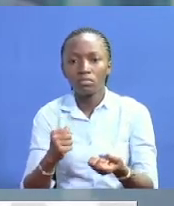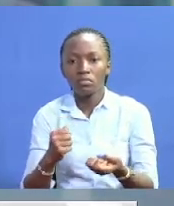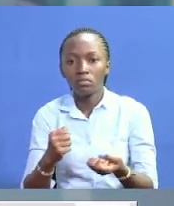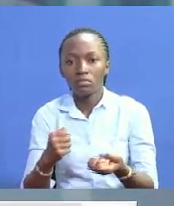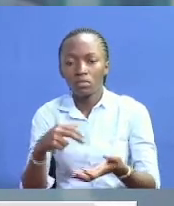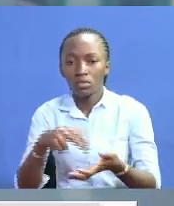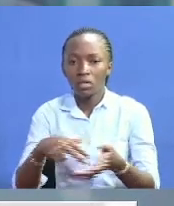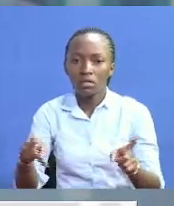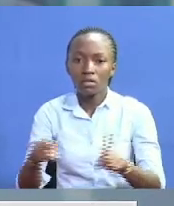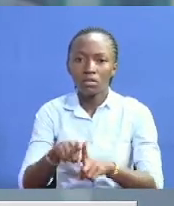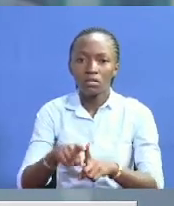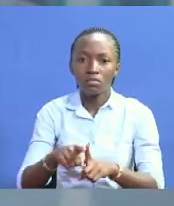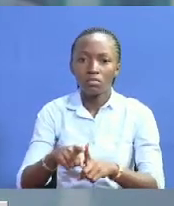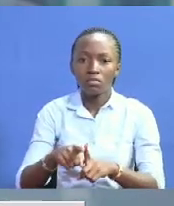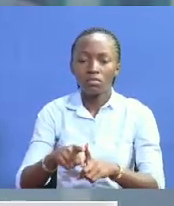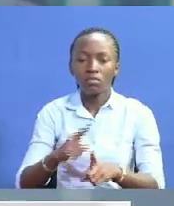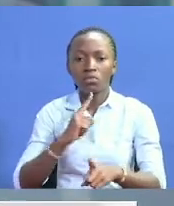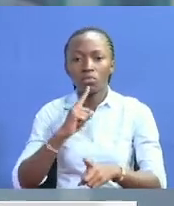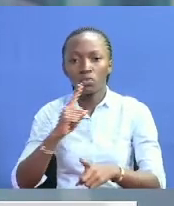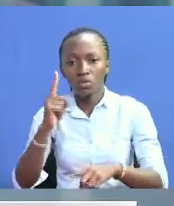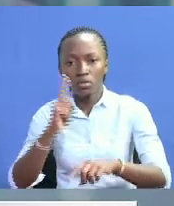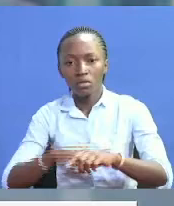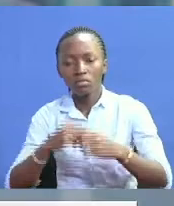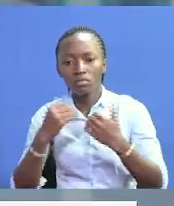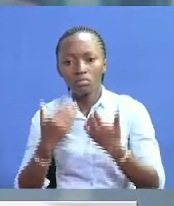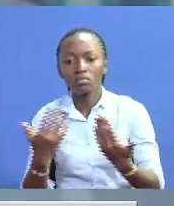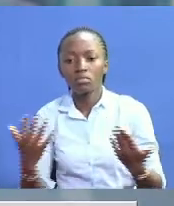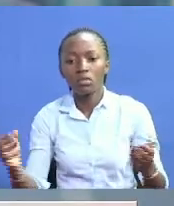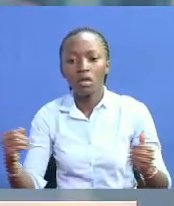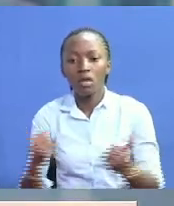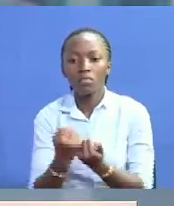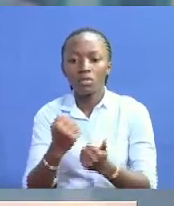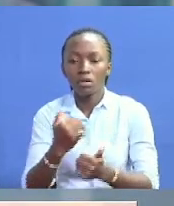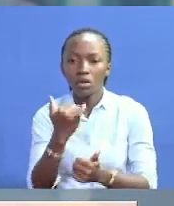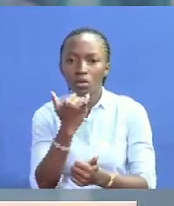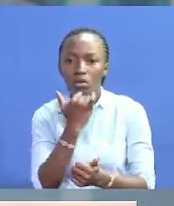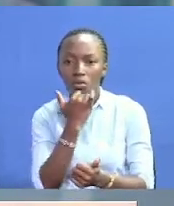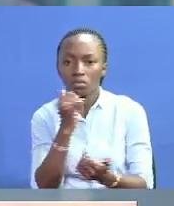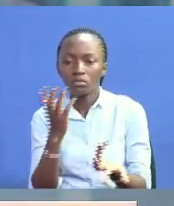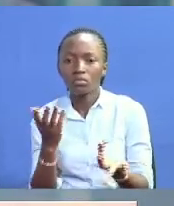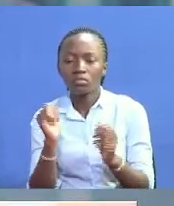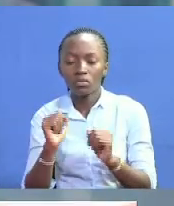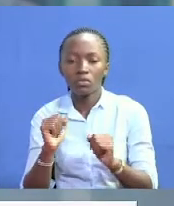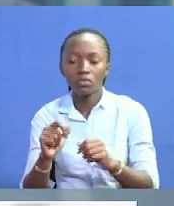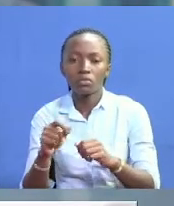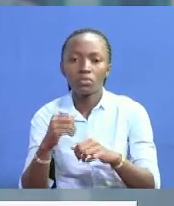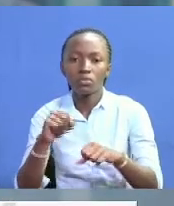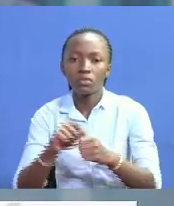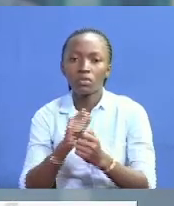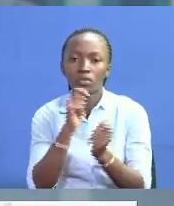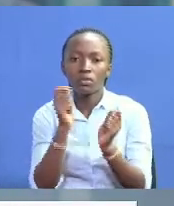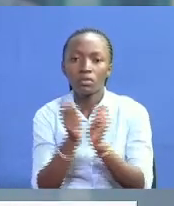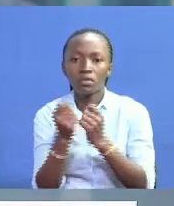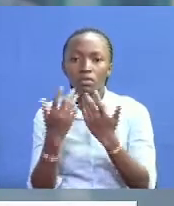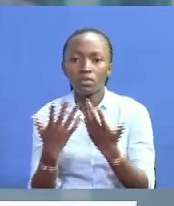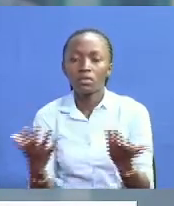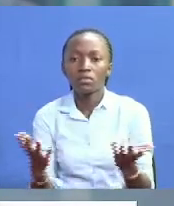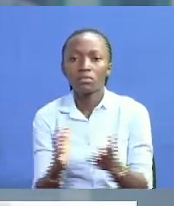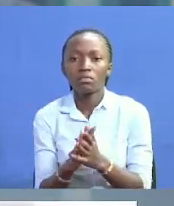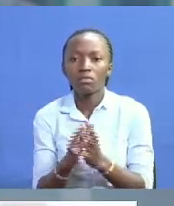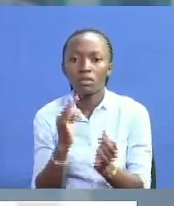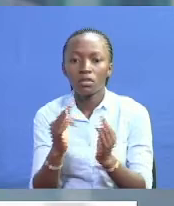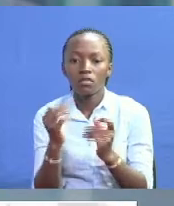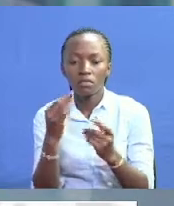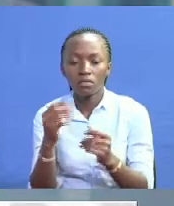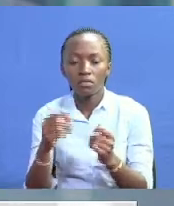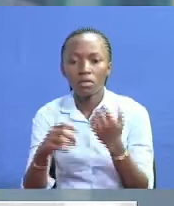applaud them when things go right. Again, in this instance, what we have is a watchdog that is tied to a chain. And what happens in that case? If a thief